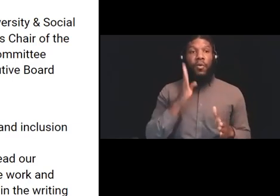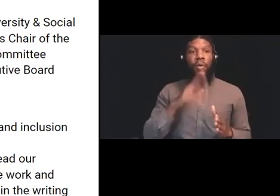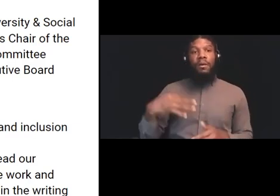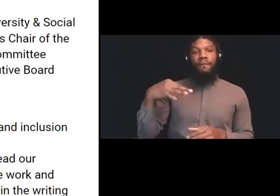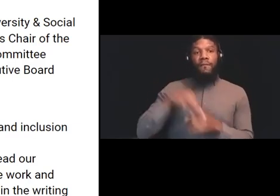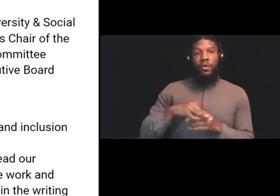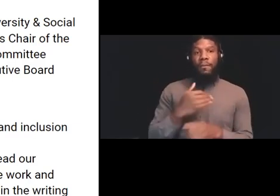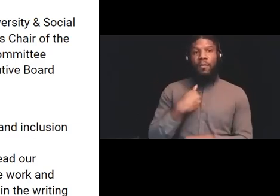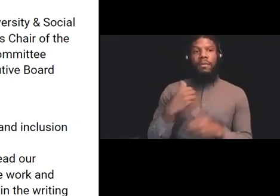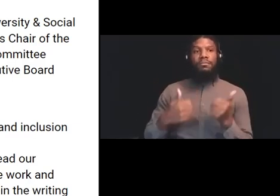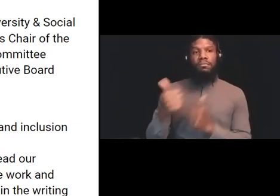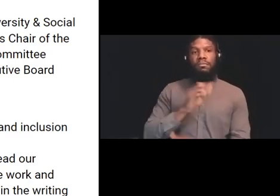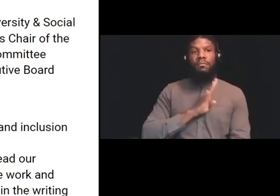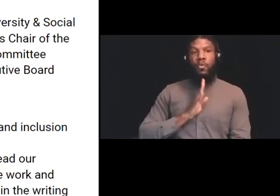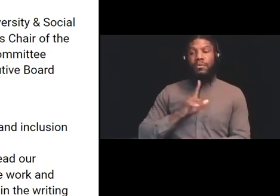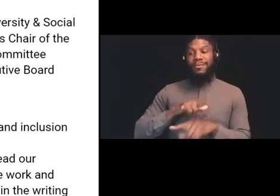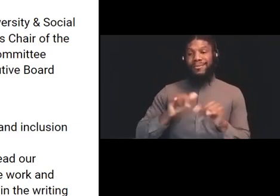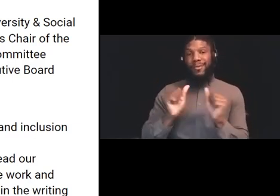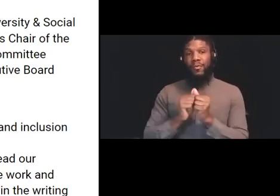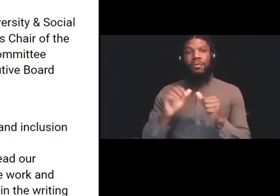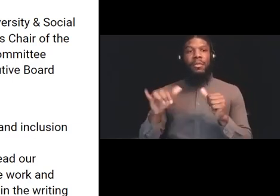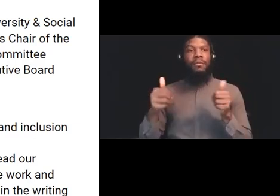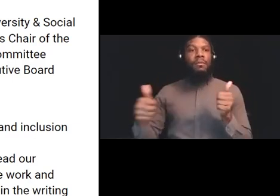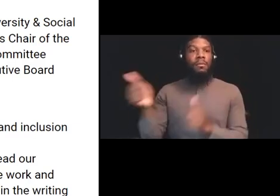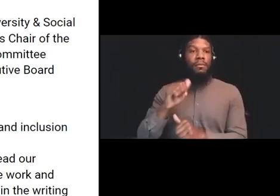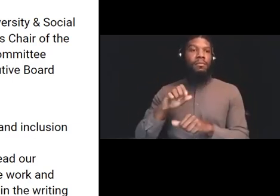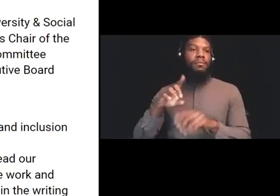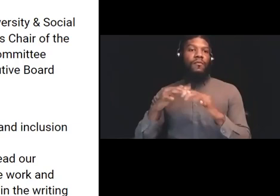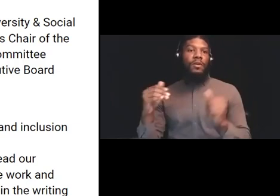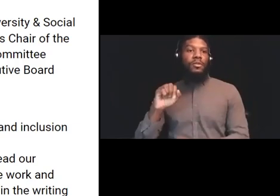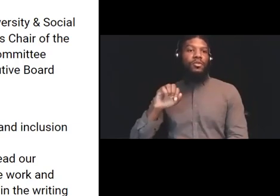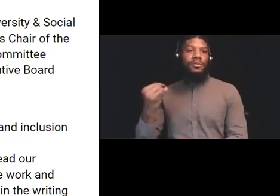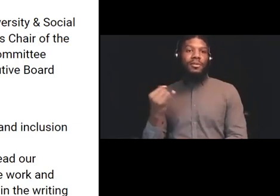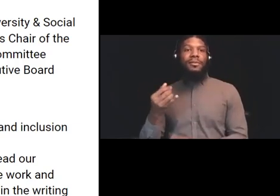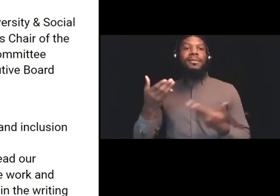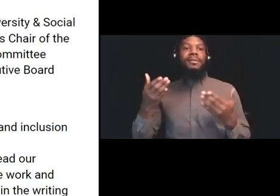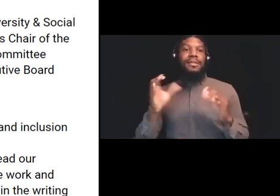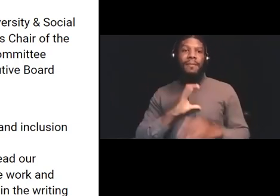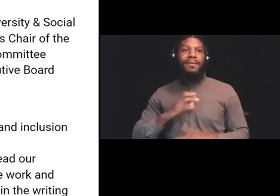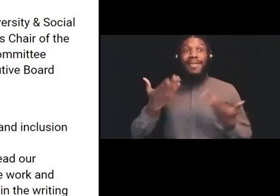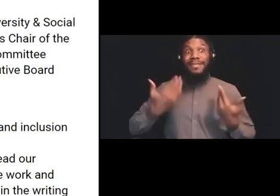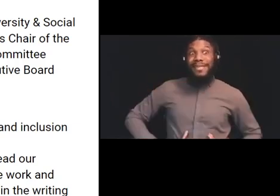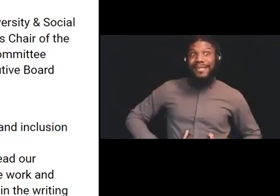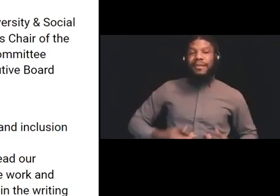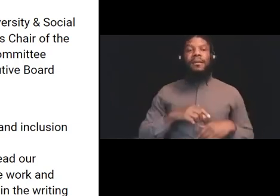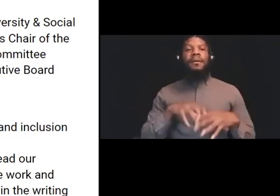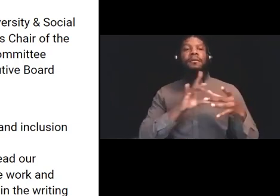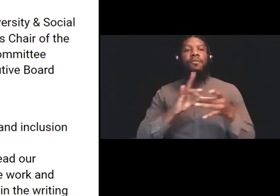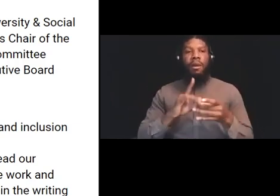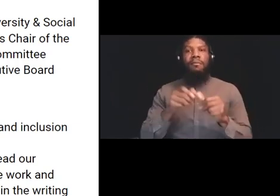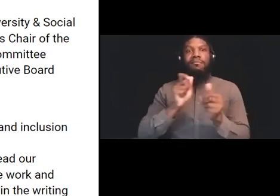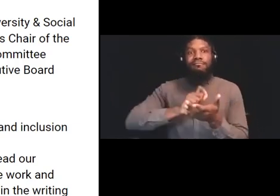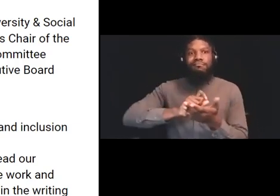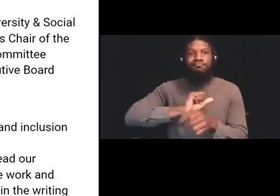board who, along with the chair of the Diversity and Social Justice Committee, that's me, coordinates tasks and deadlines for the